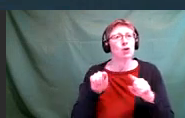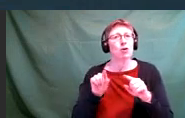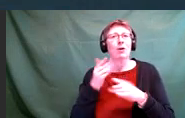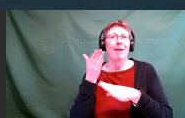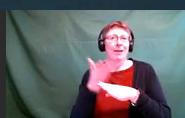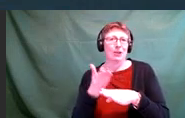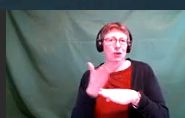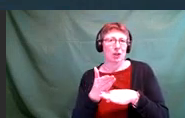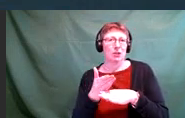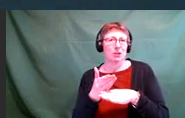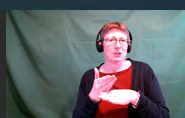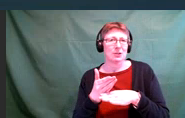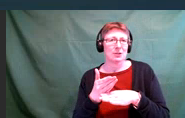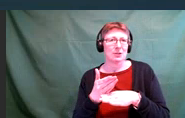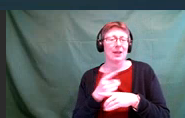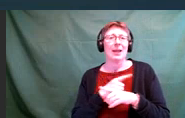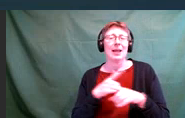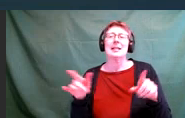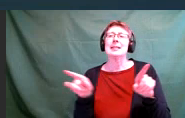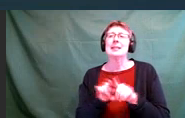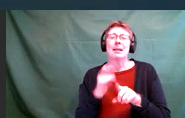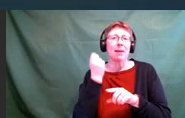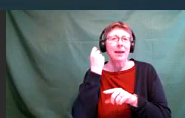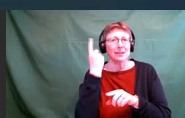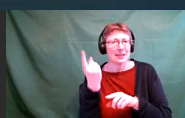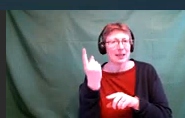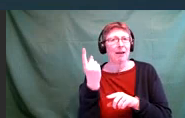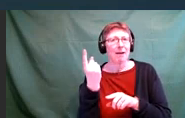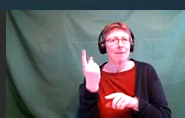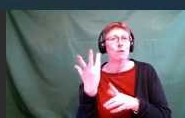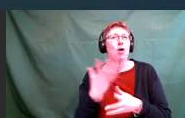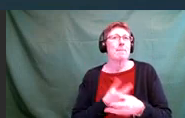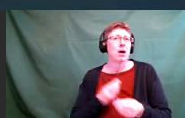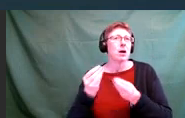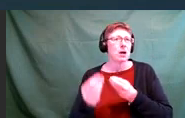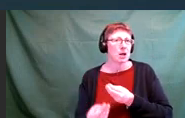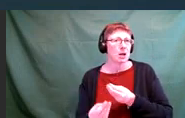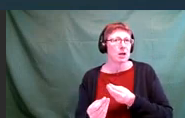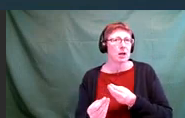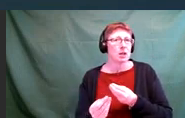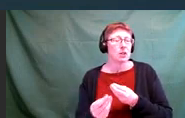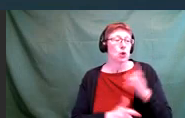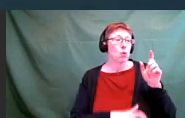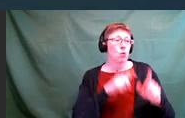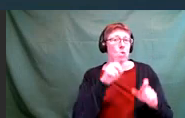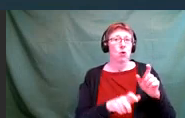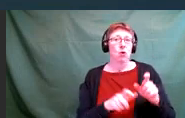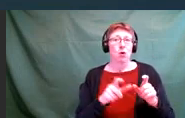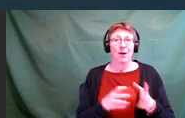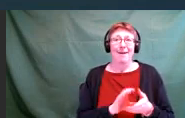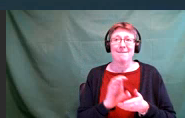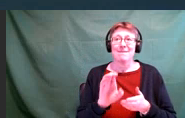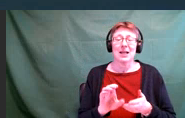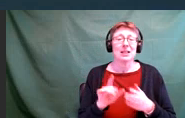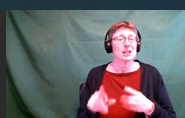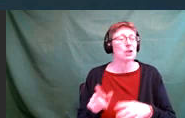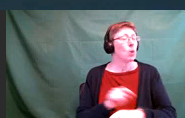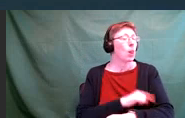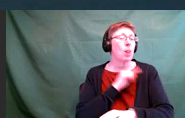actions, then it's the same idea on a market. Investors take too long to react to